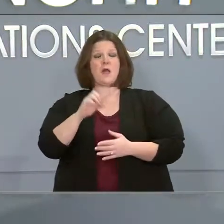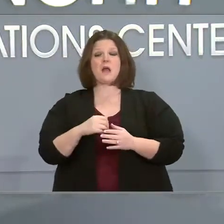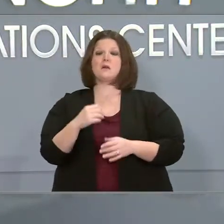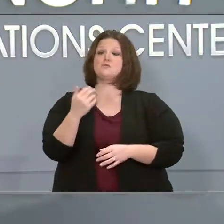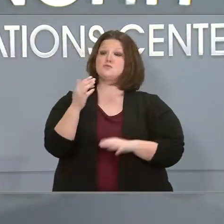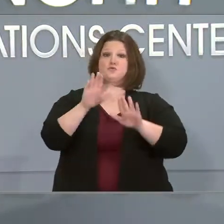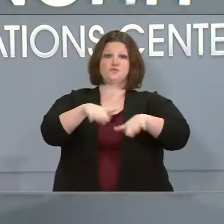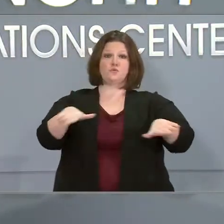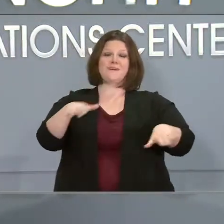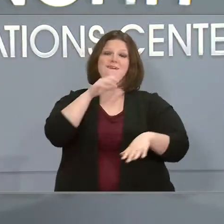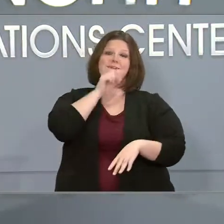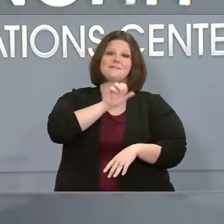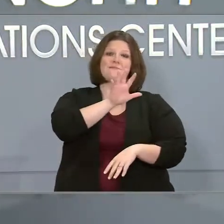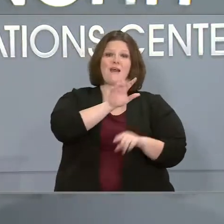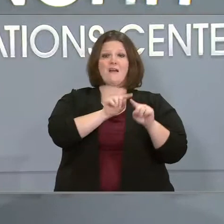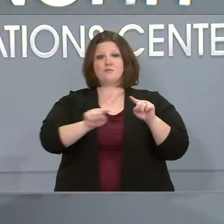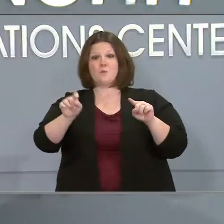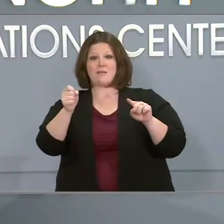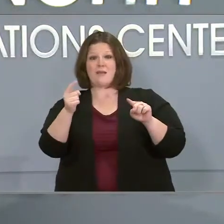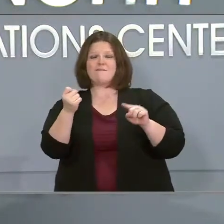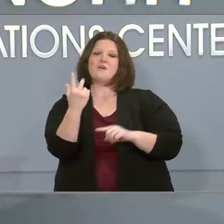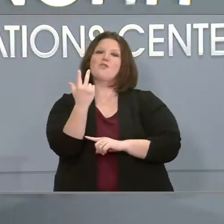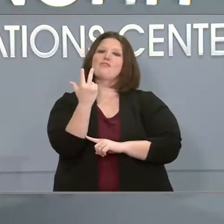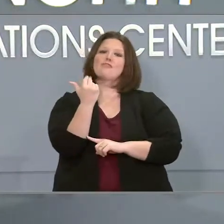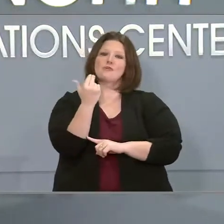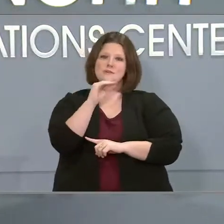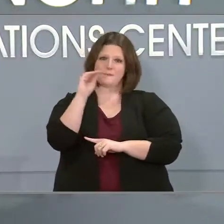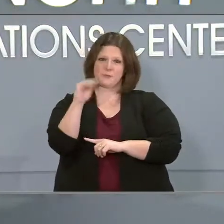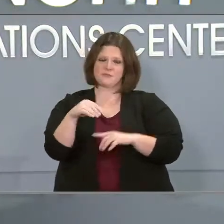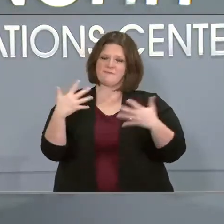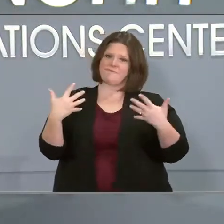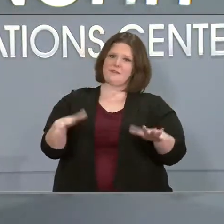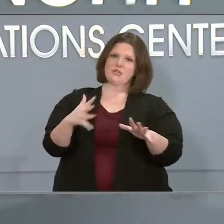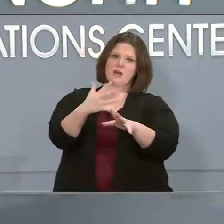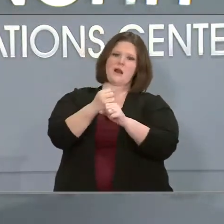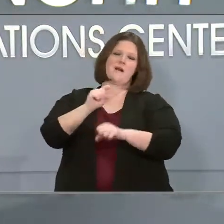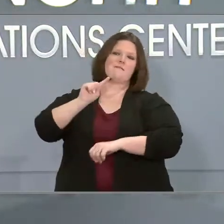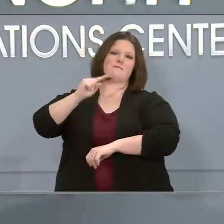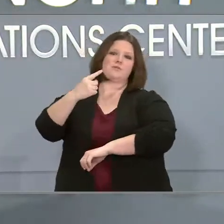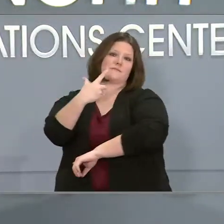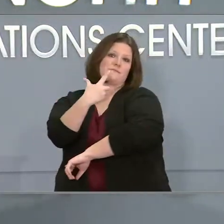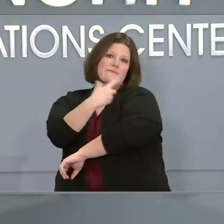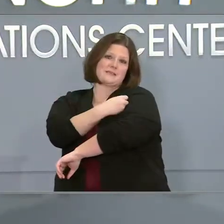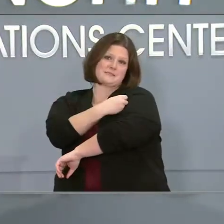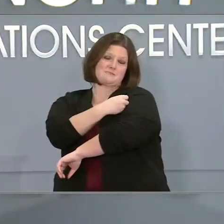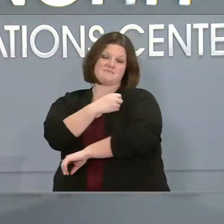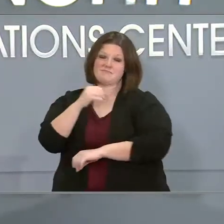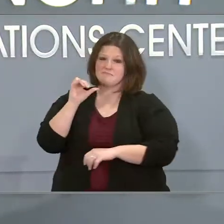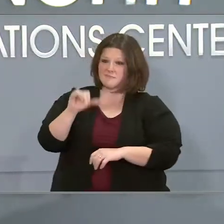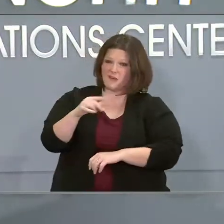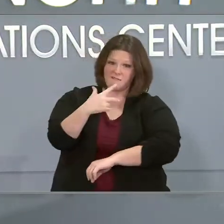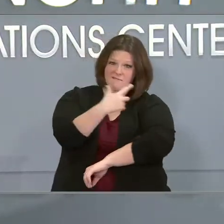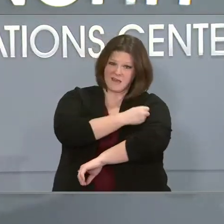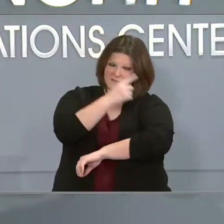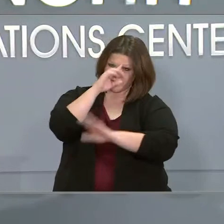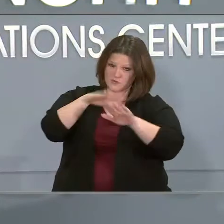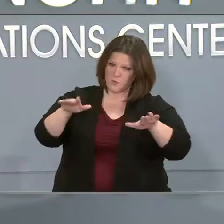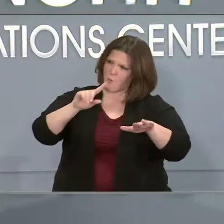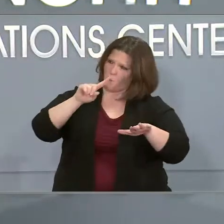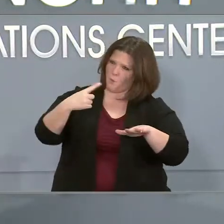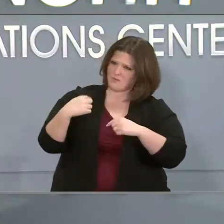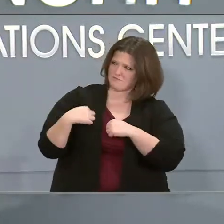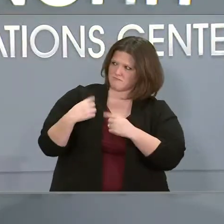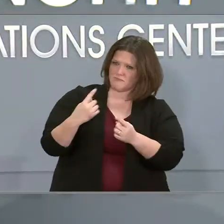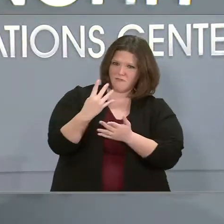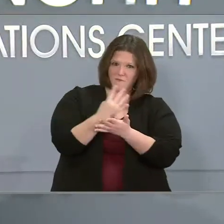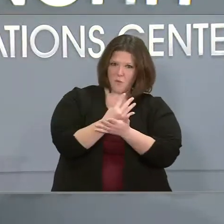children ages 5 through 11 who've received their first dose during the 4 weeks that we've been giving them. Since